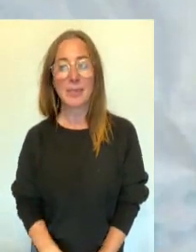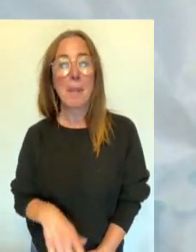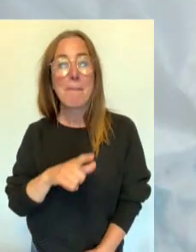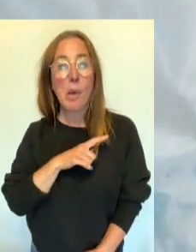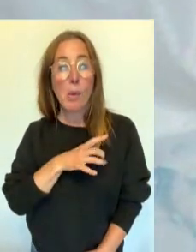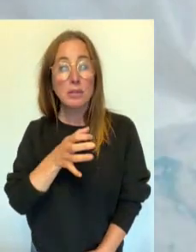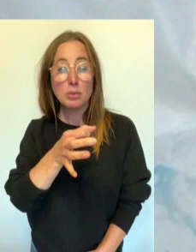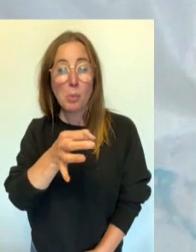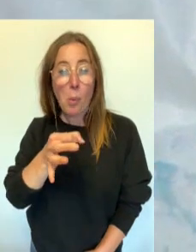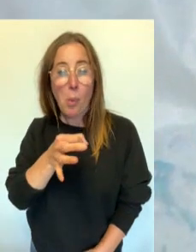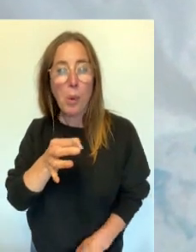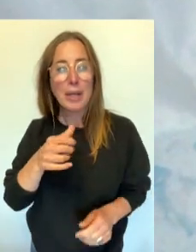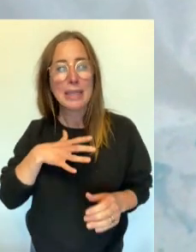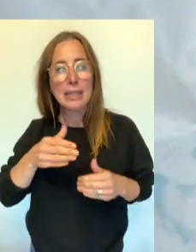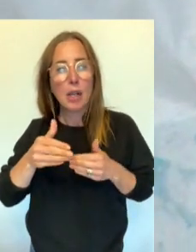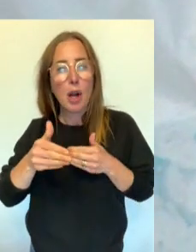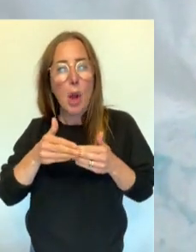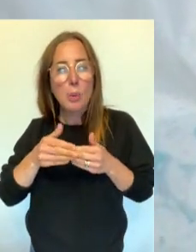closer together.